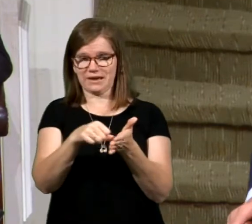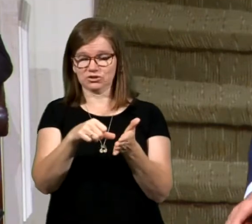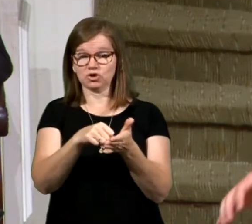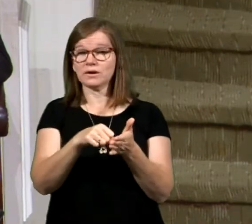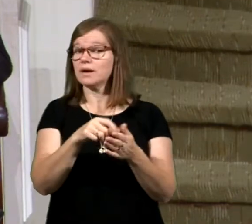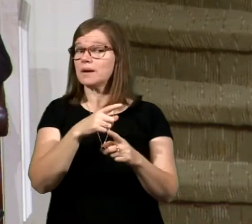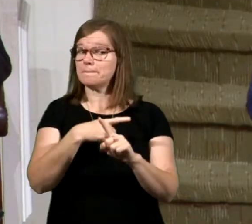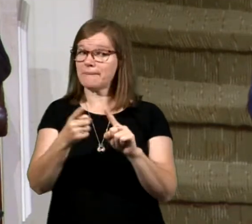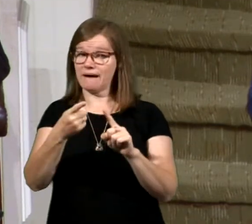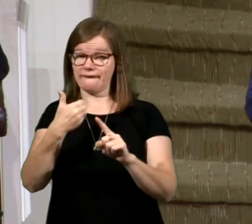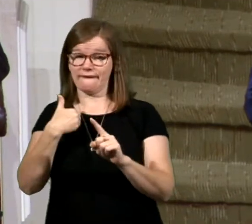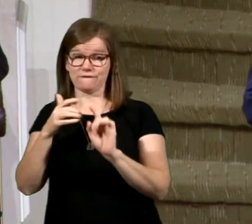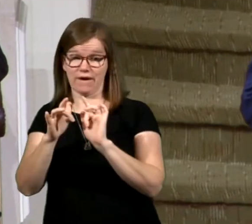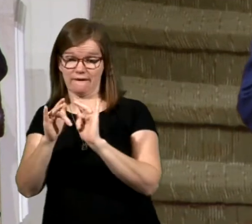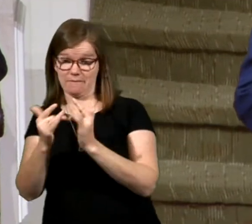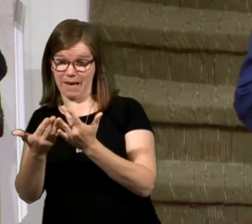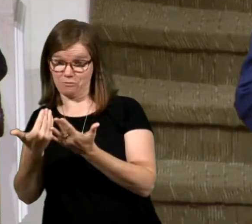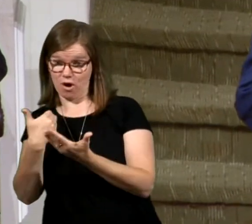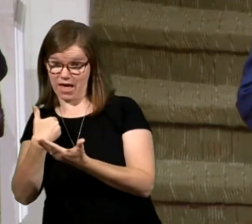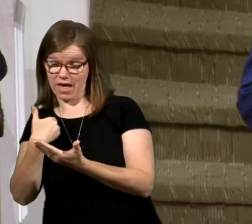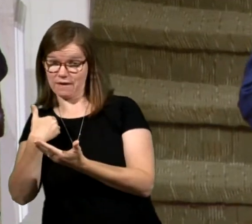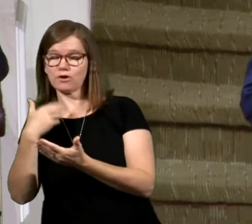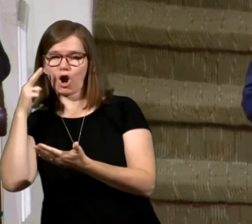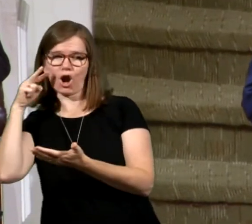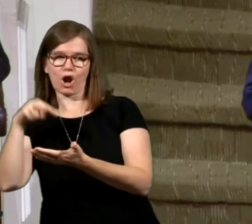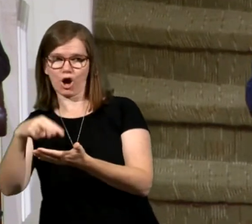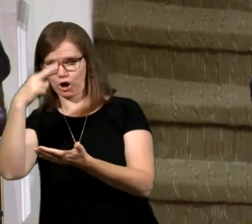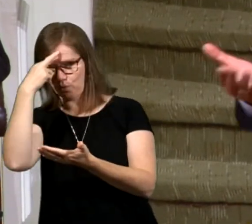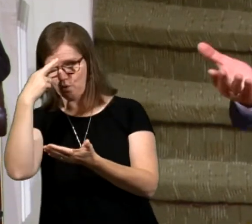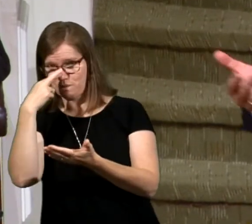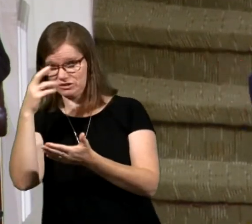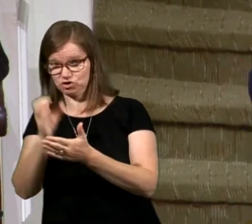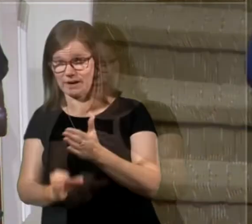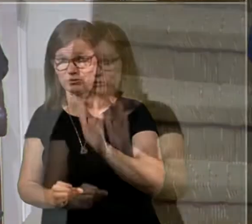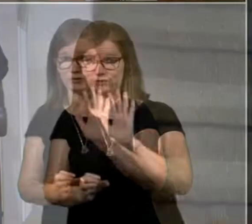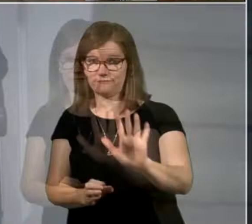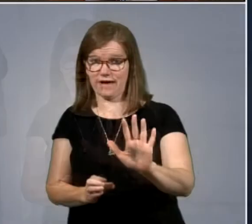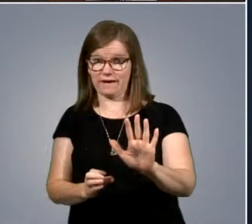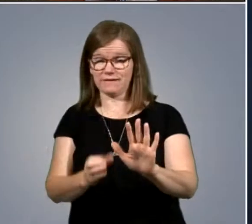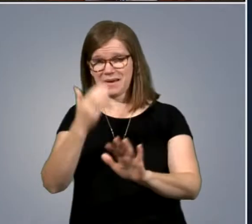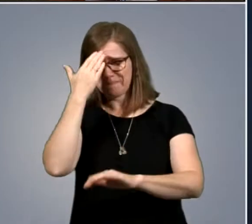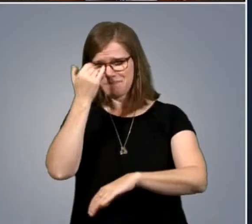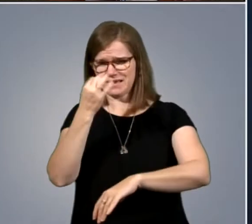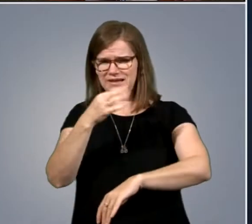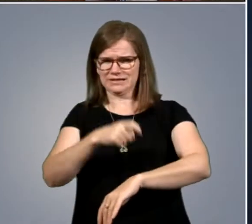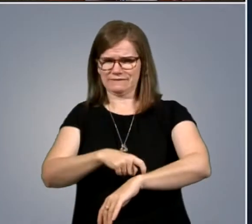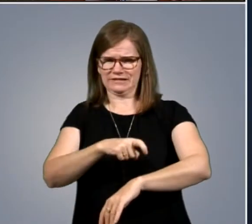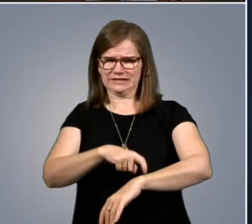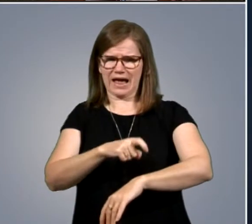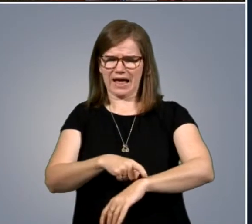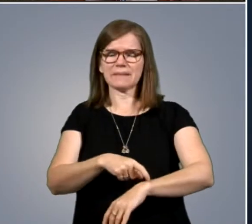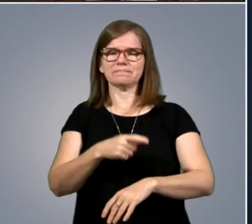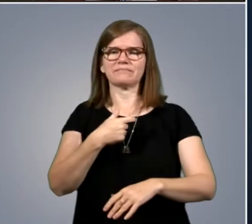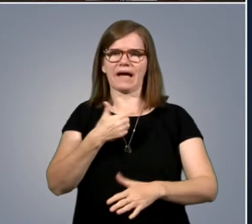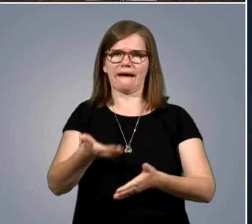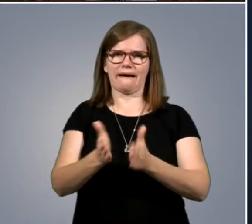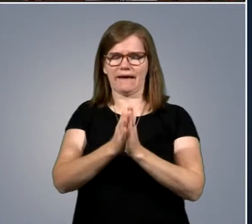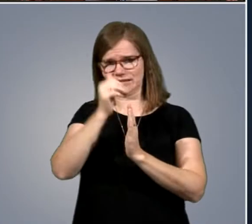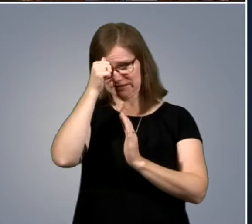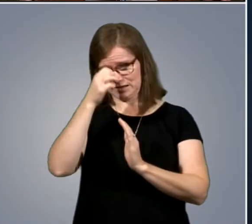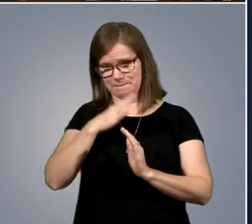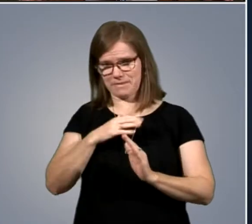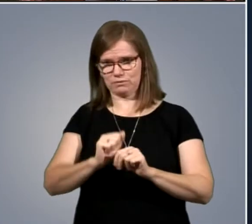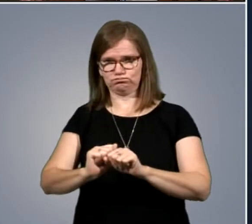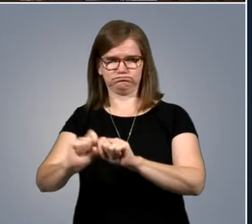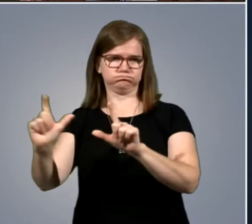Romans chapter number 5. Romans chapter 5. But for the sake of our time today, I've asked the men to put it on the screen for us